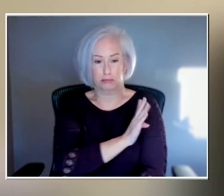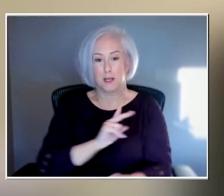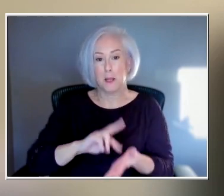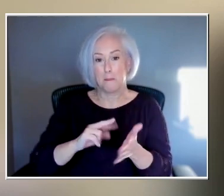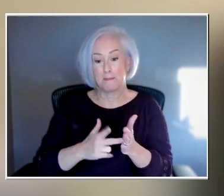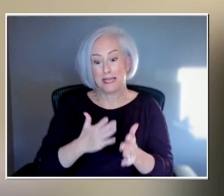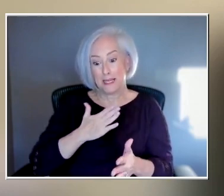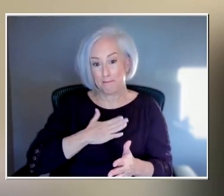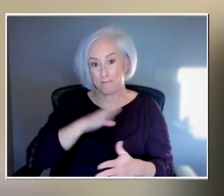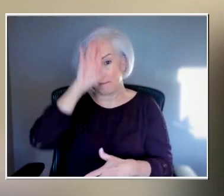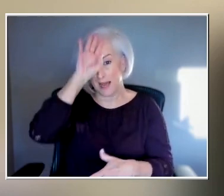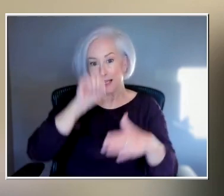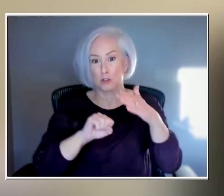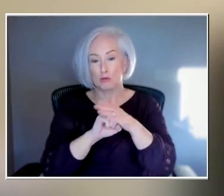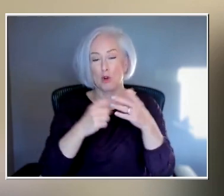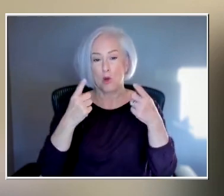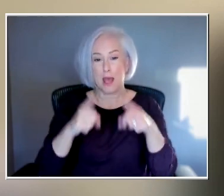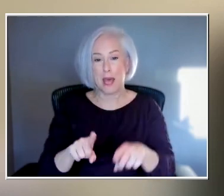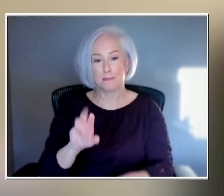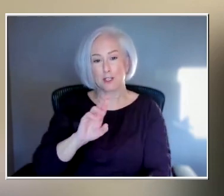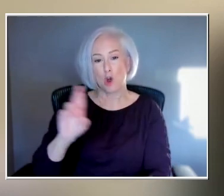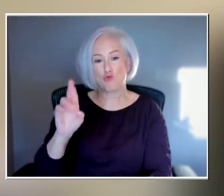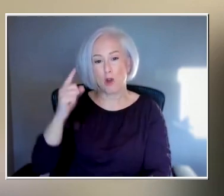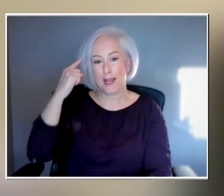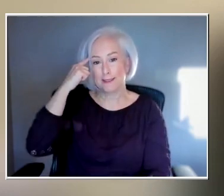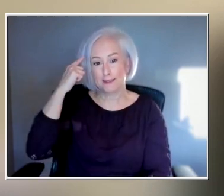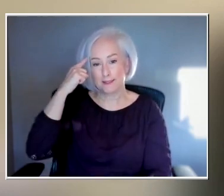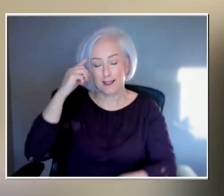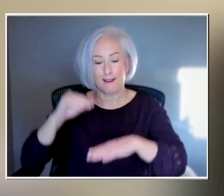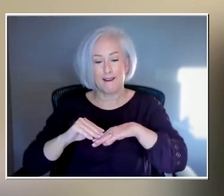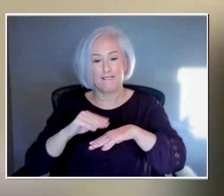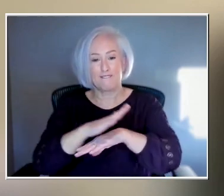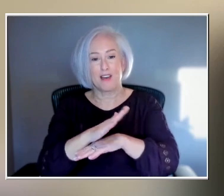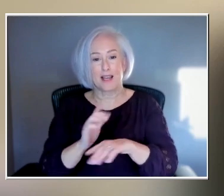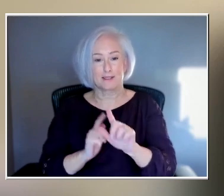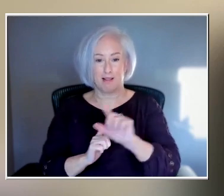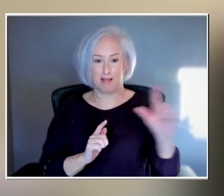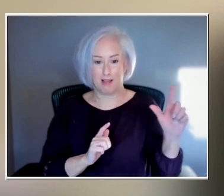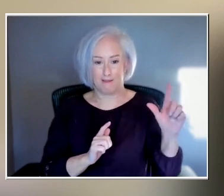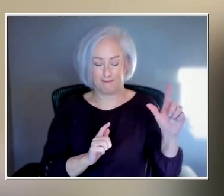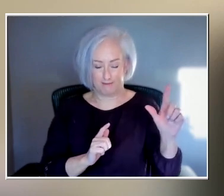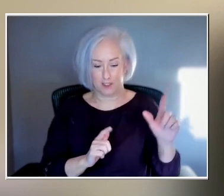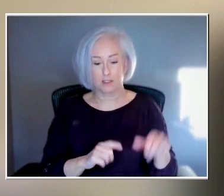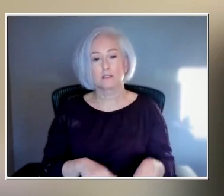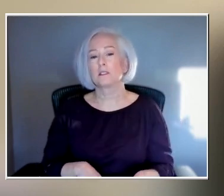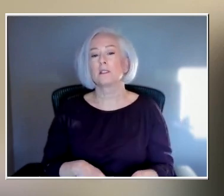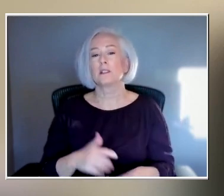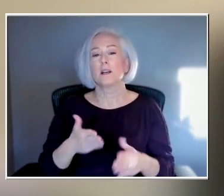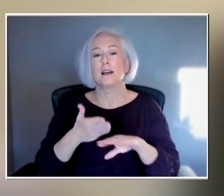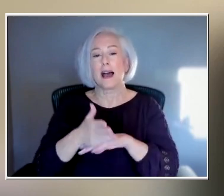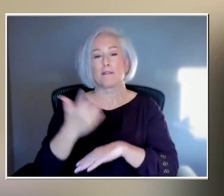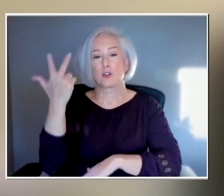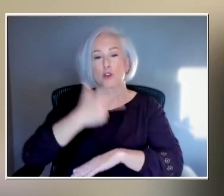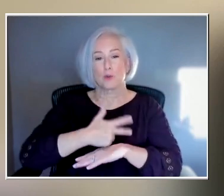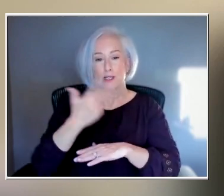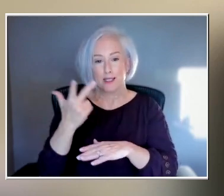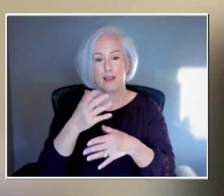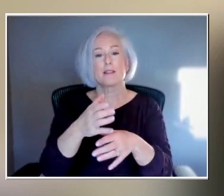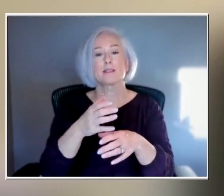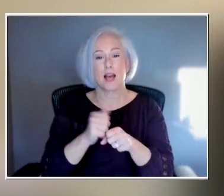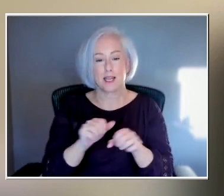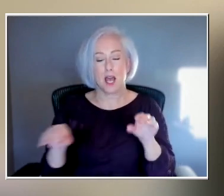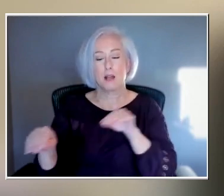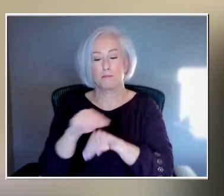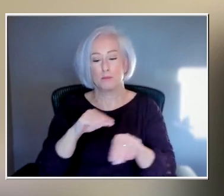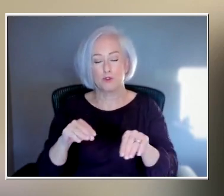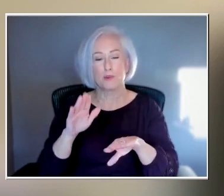brain. After 3 days, I had regained feeling and movement in my left